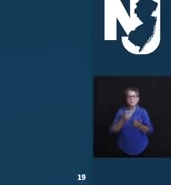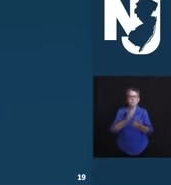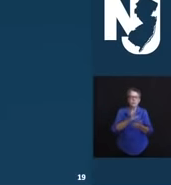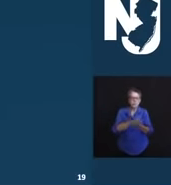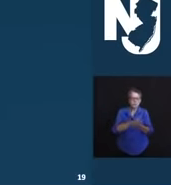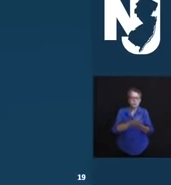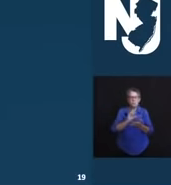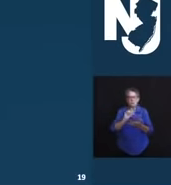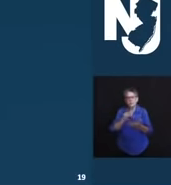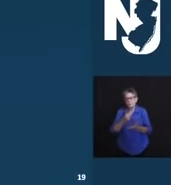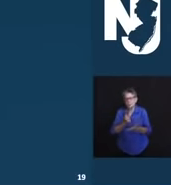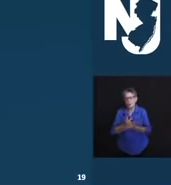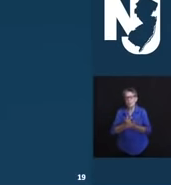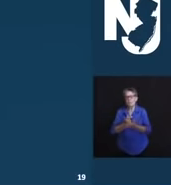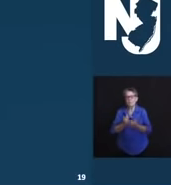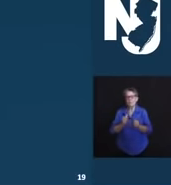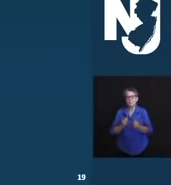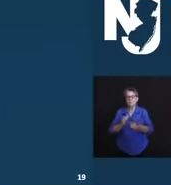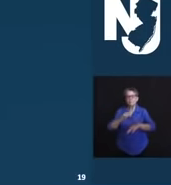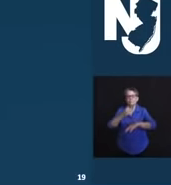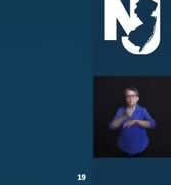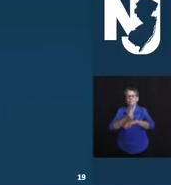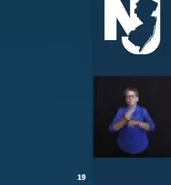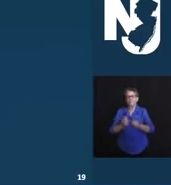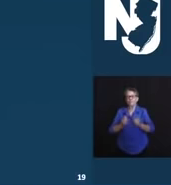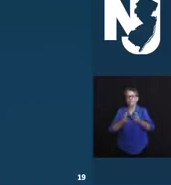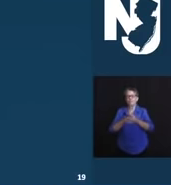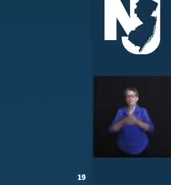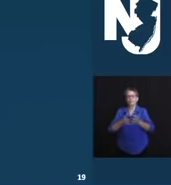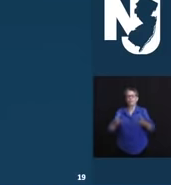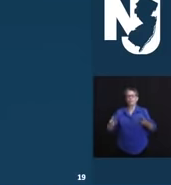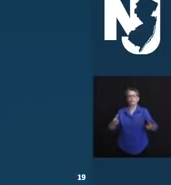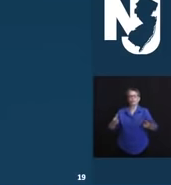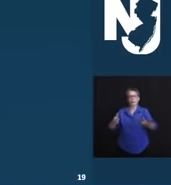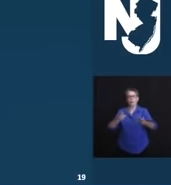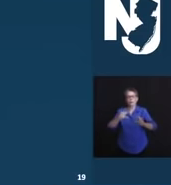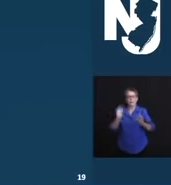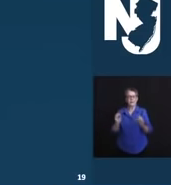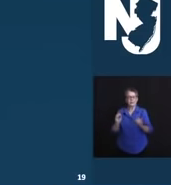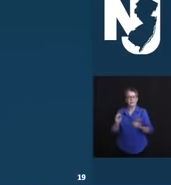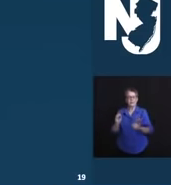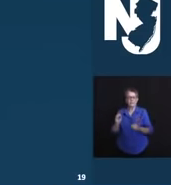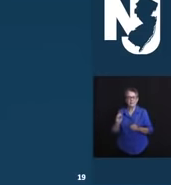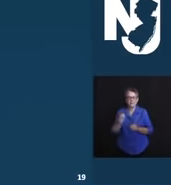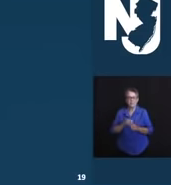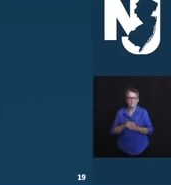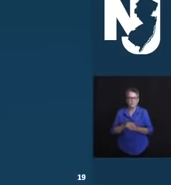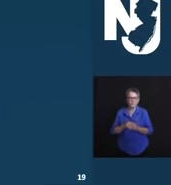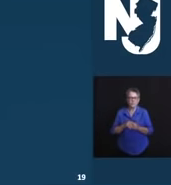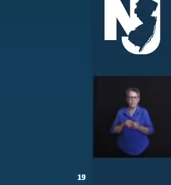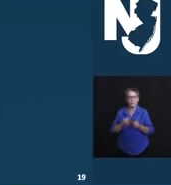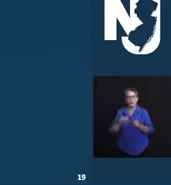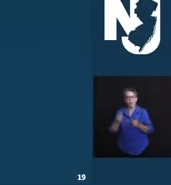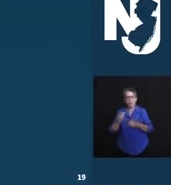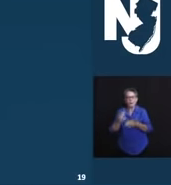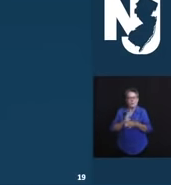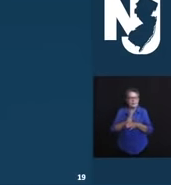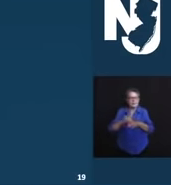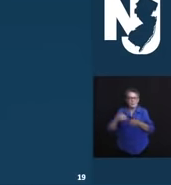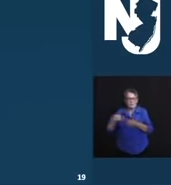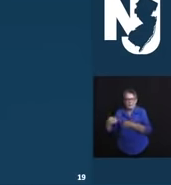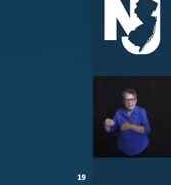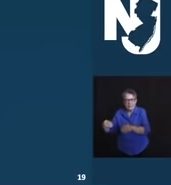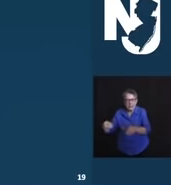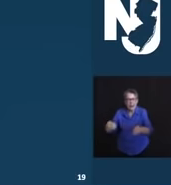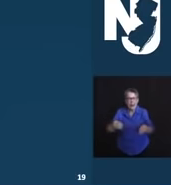Dover Diesel Service, a sales and repair company. An innovator, Lou led the installation of the first